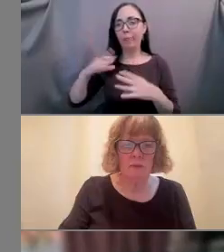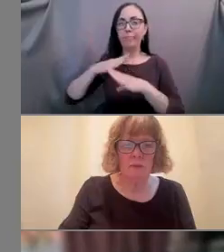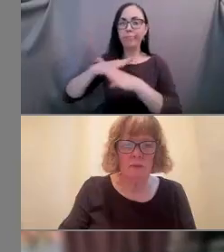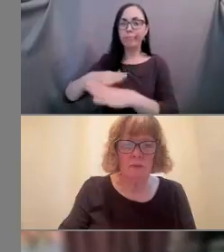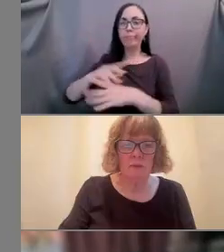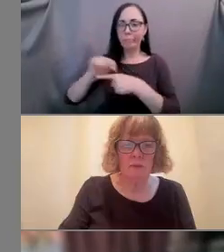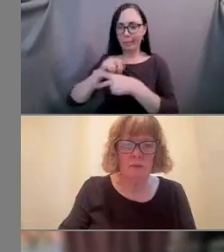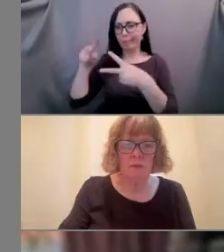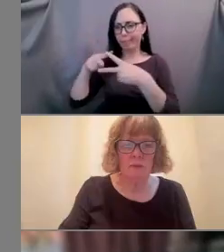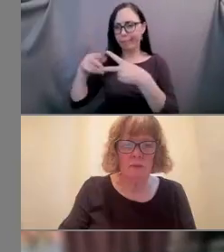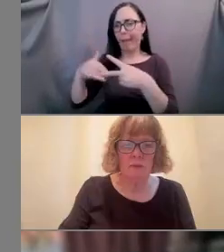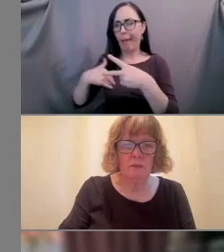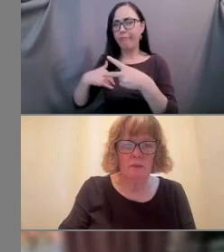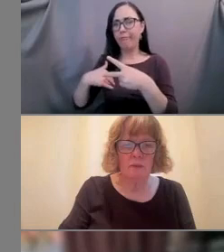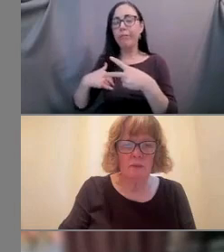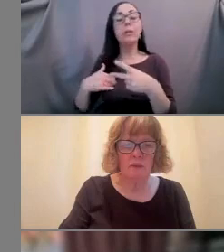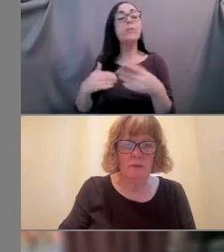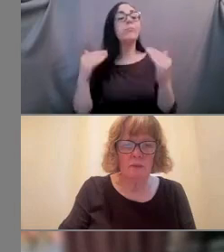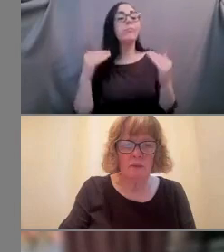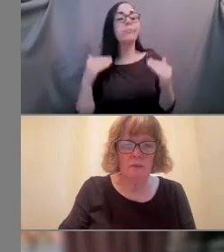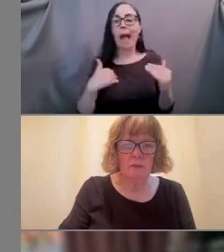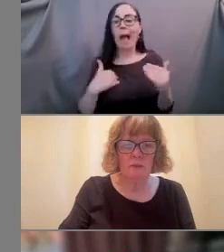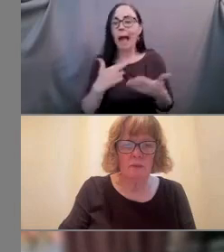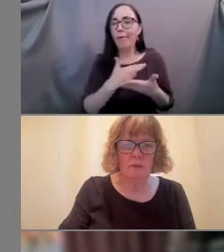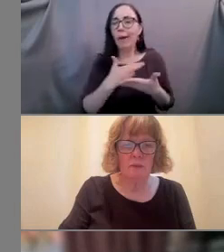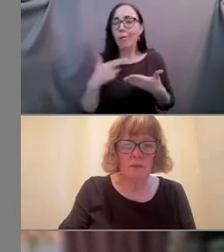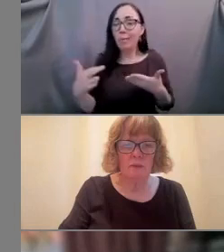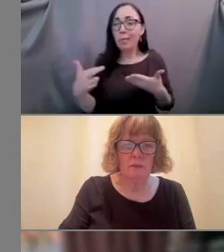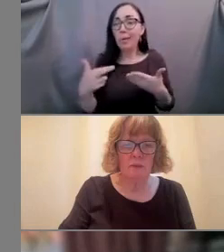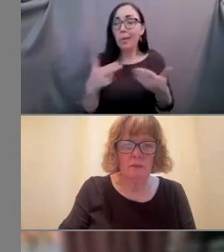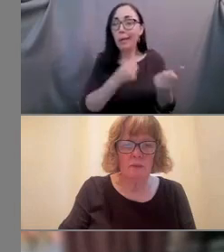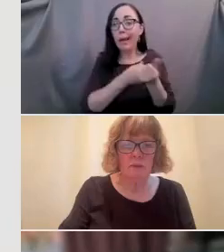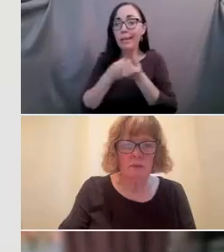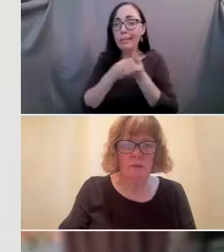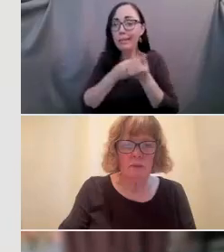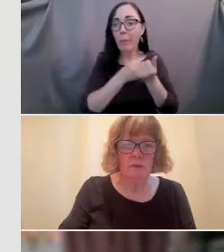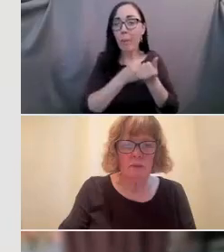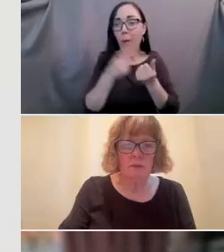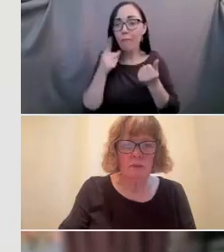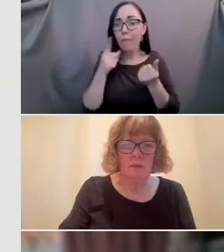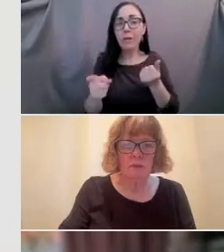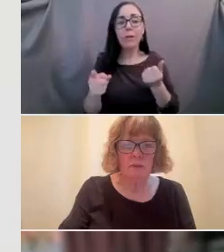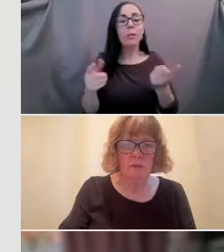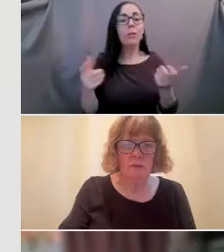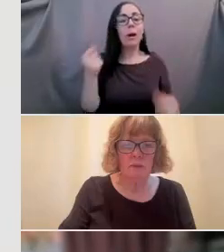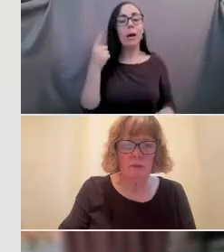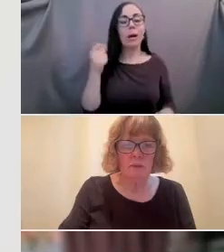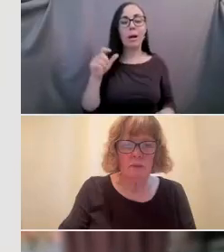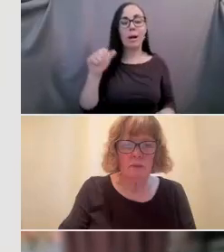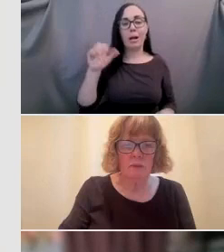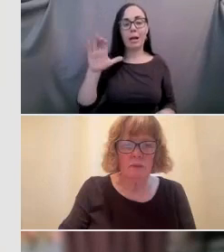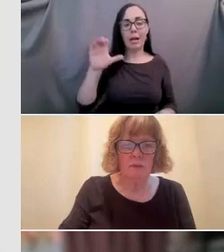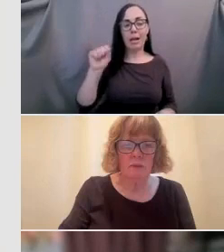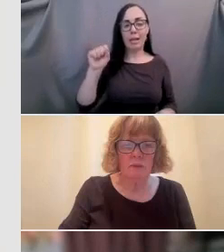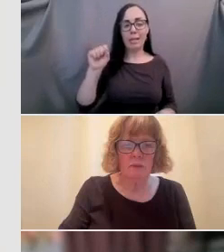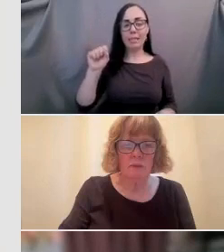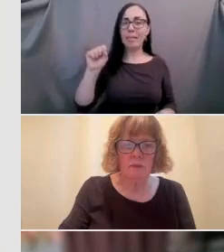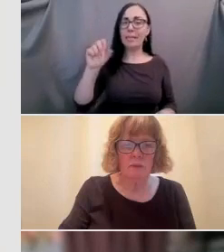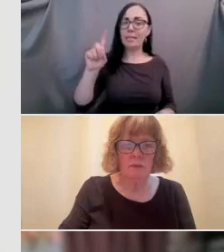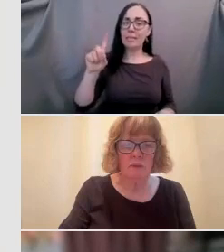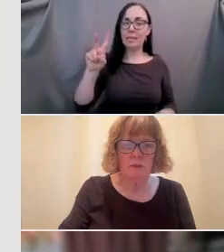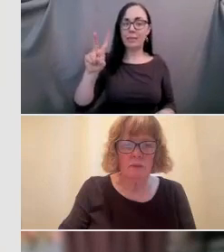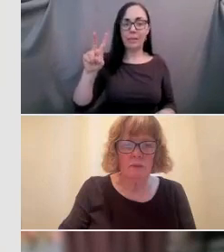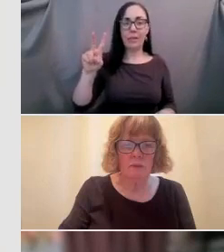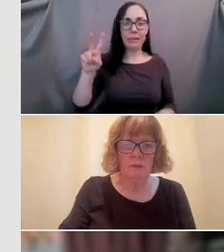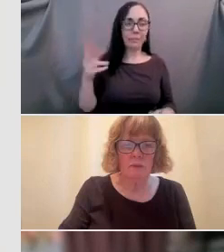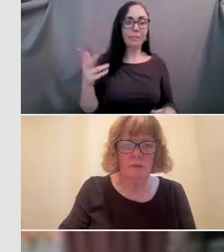We do have resources and support networks for you, though. So ACESDV started a grant program called Grand